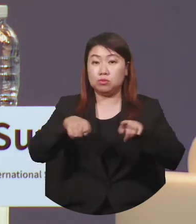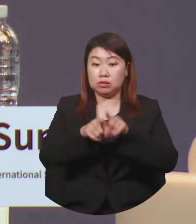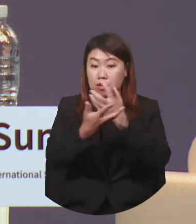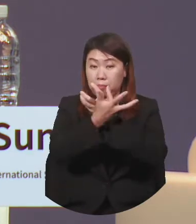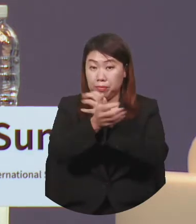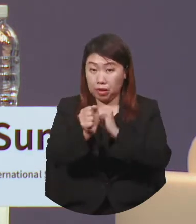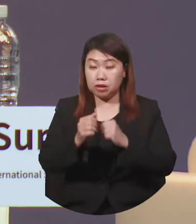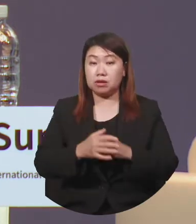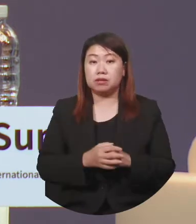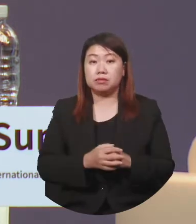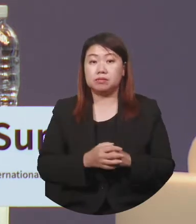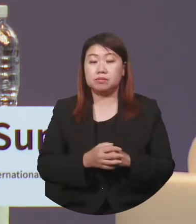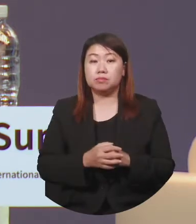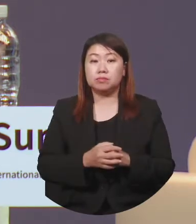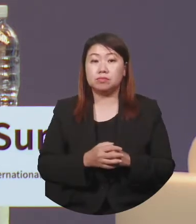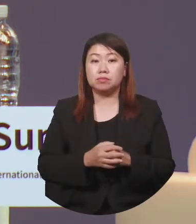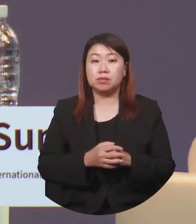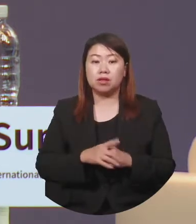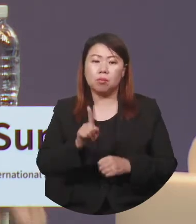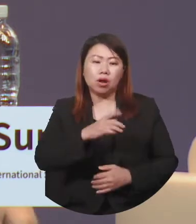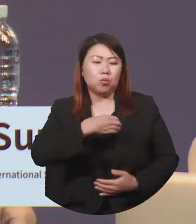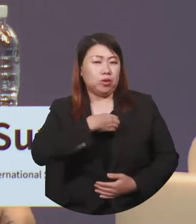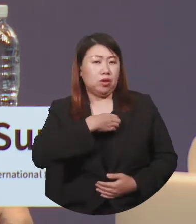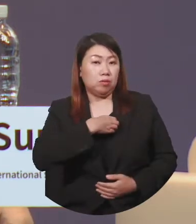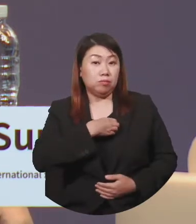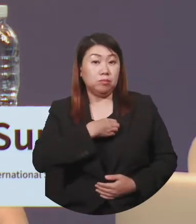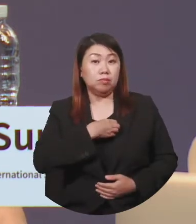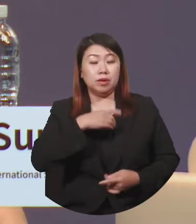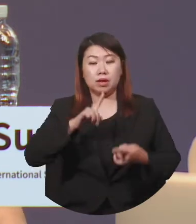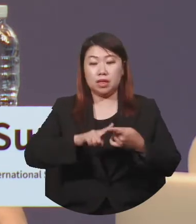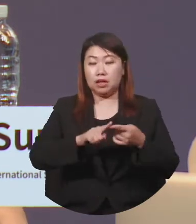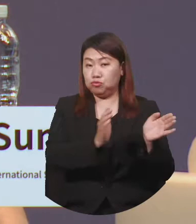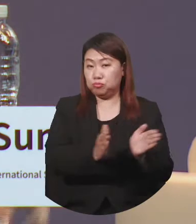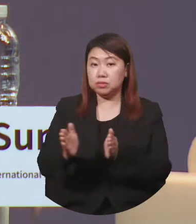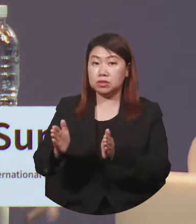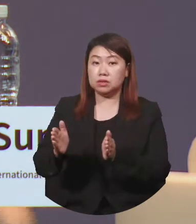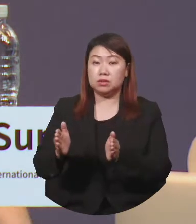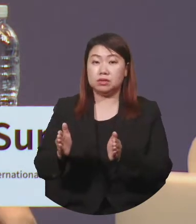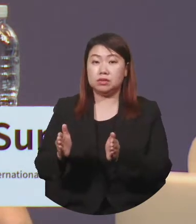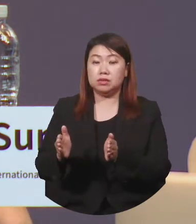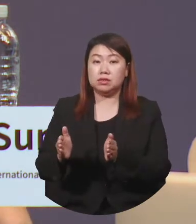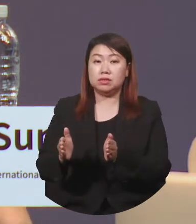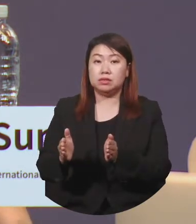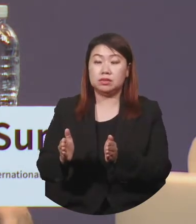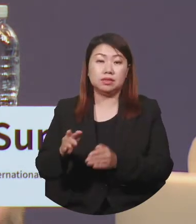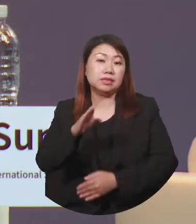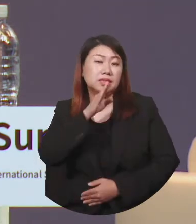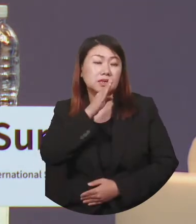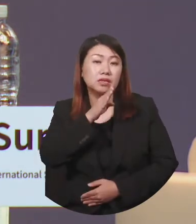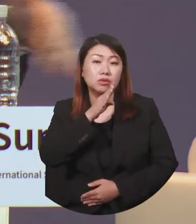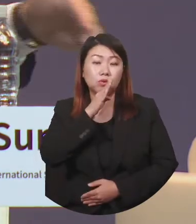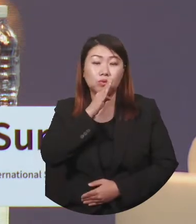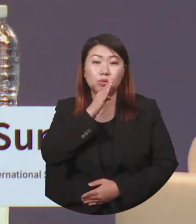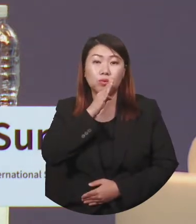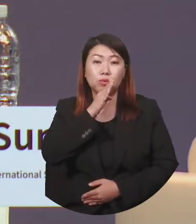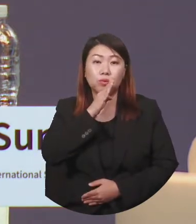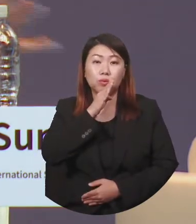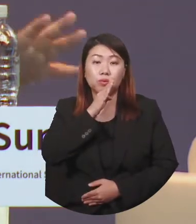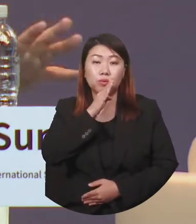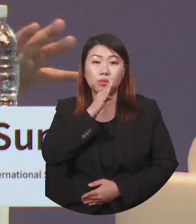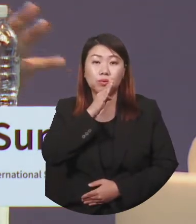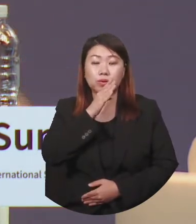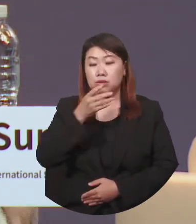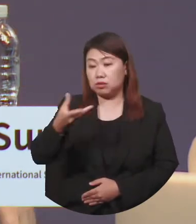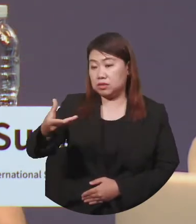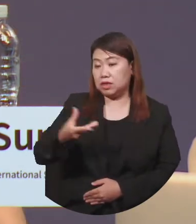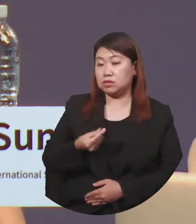risk guarantee and actual loan will be executed by the local banks. We already started with this